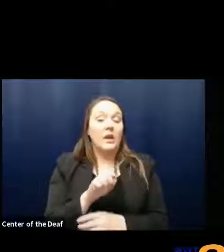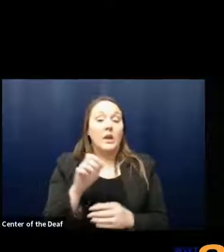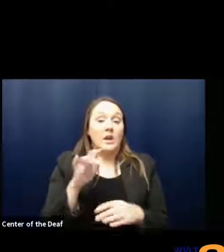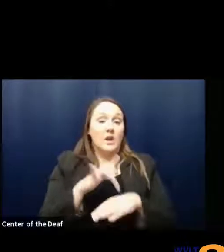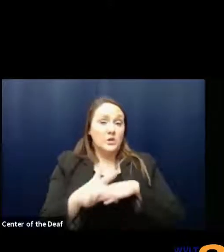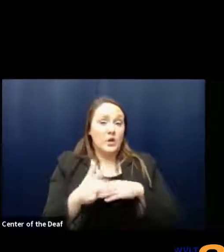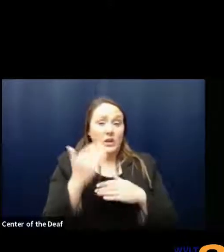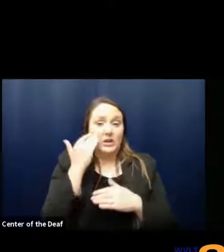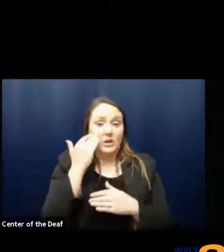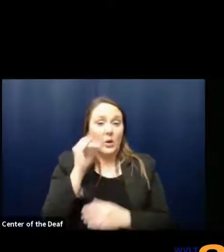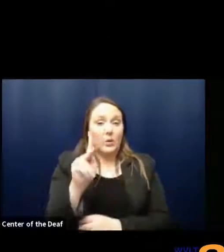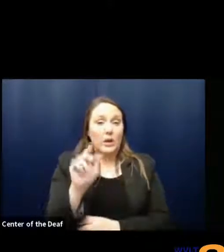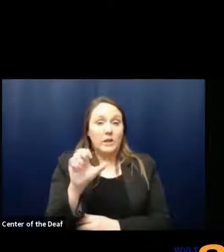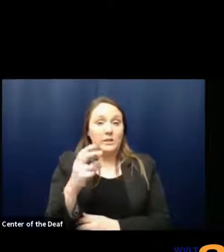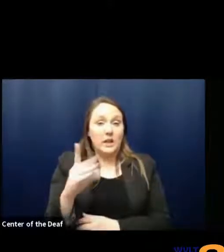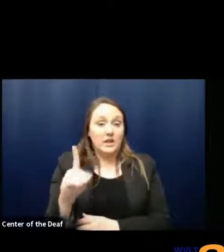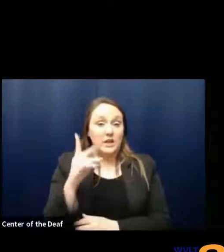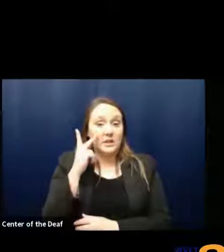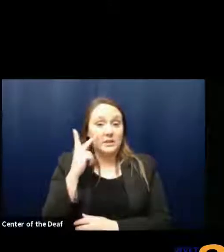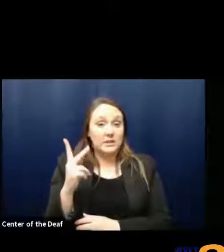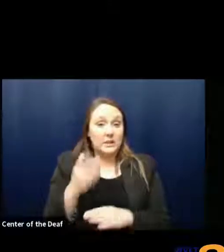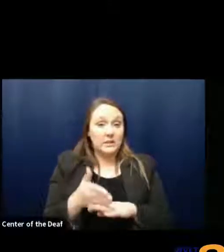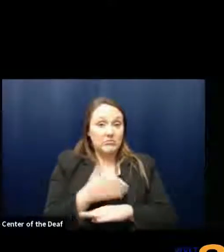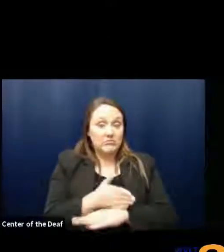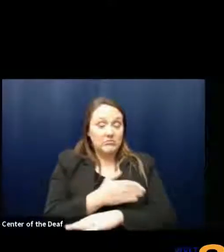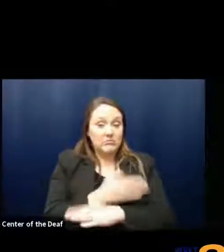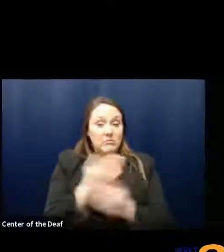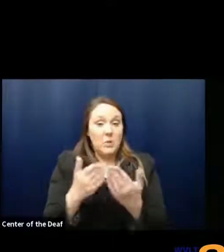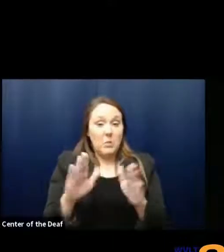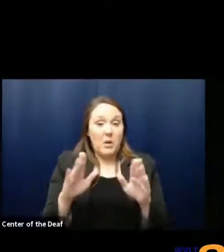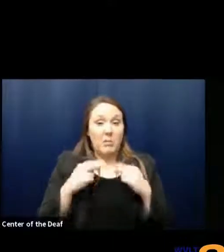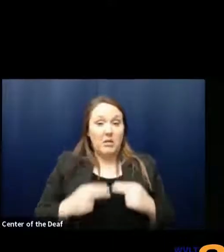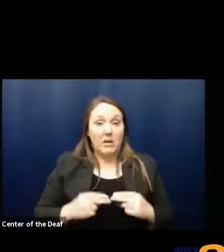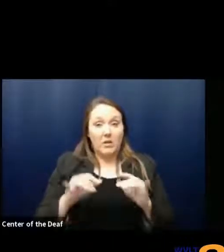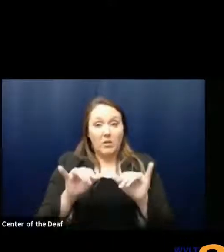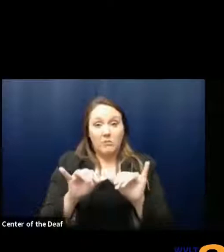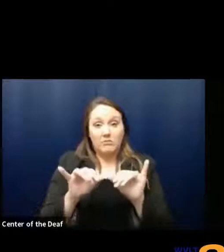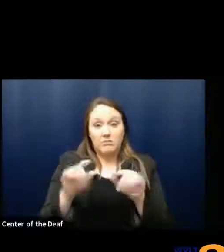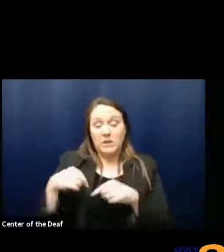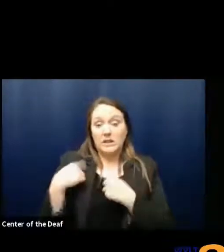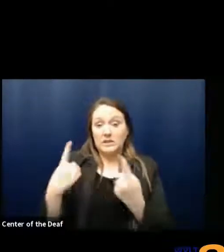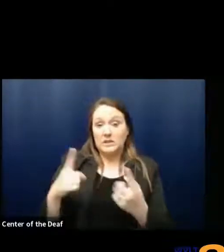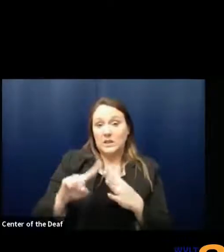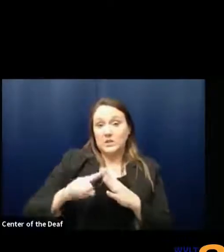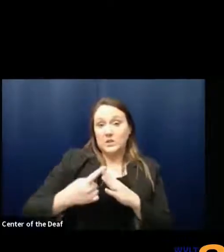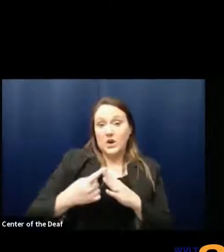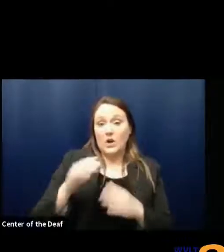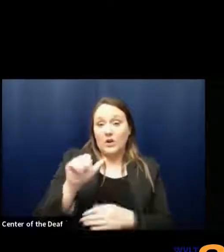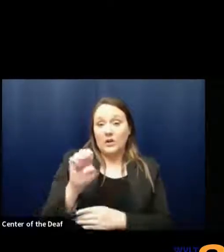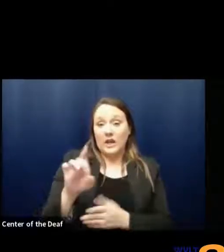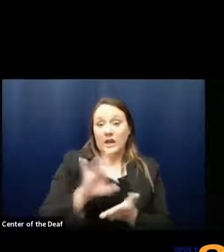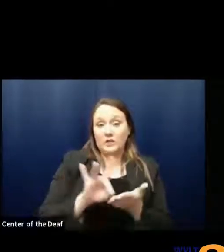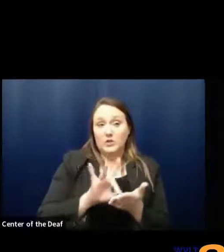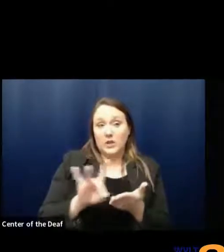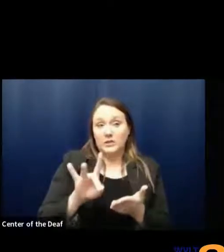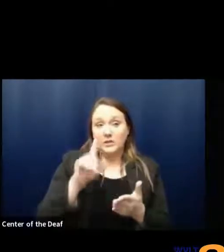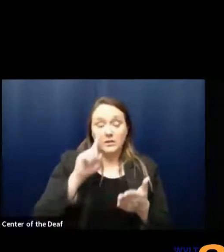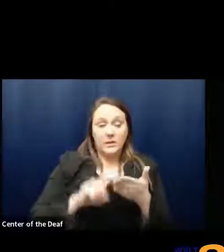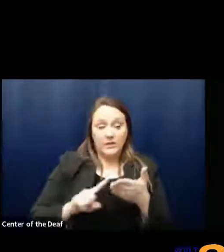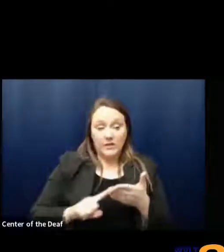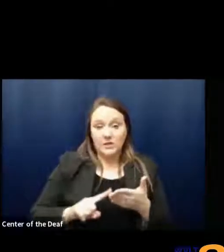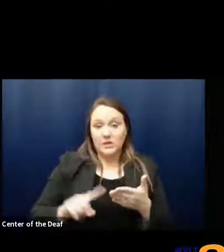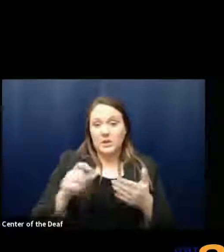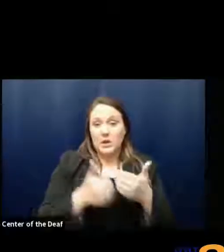if KCHD has seen any improvement in public health metrics since the start of the case tracing / investigation